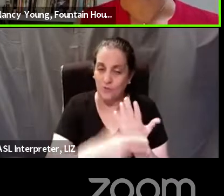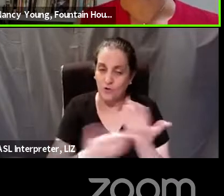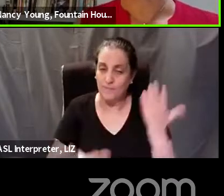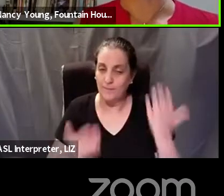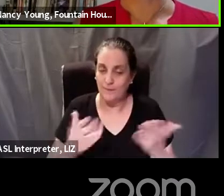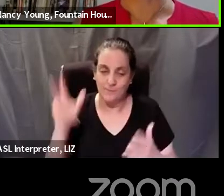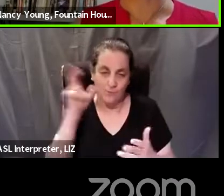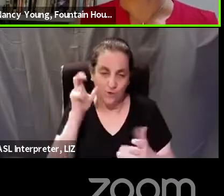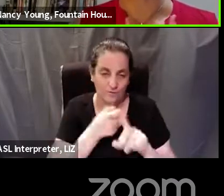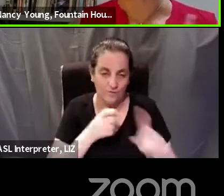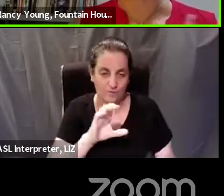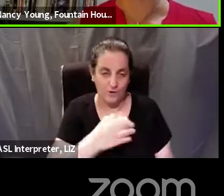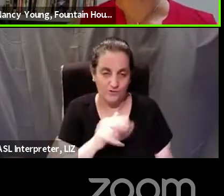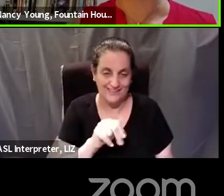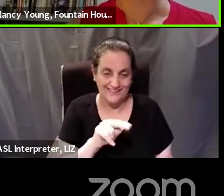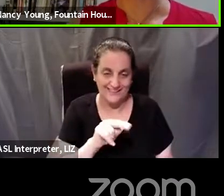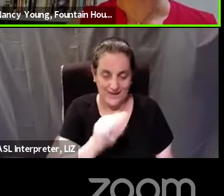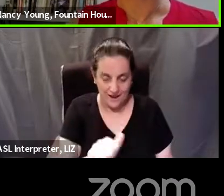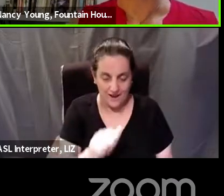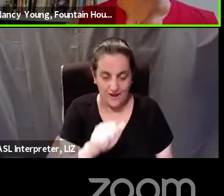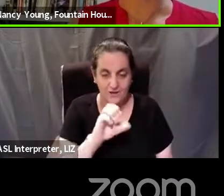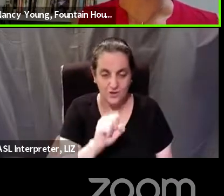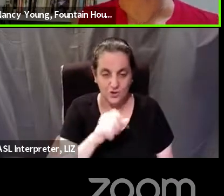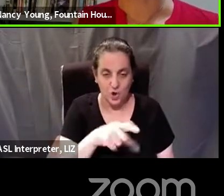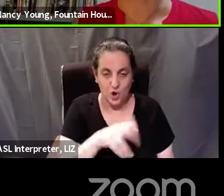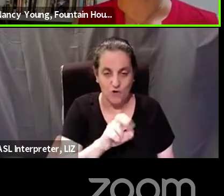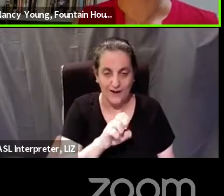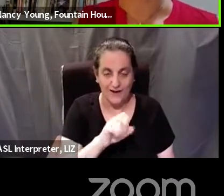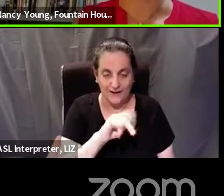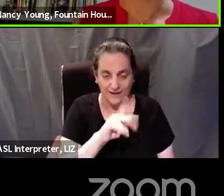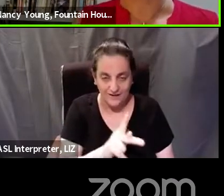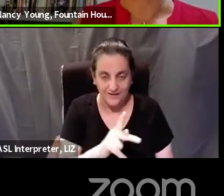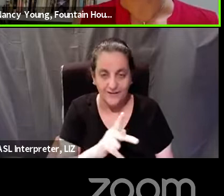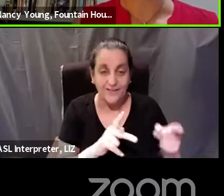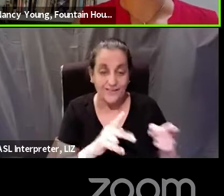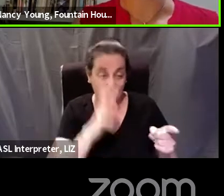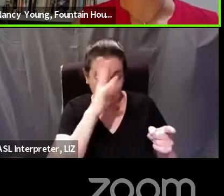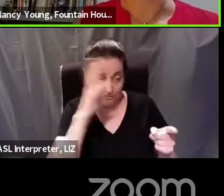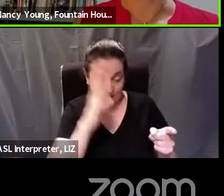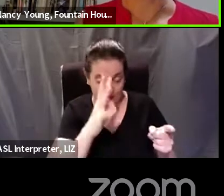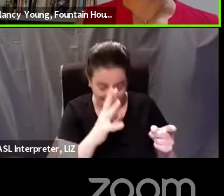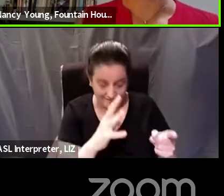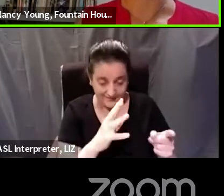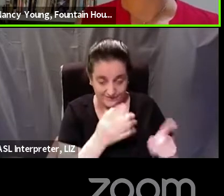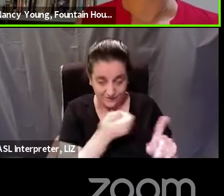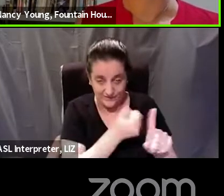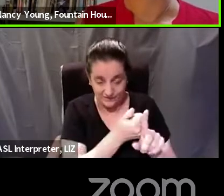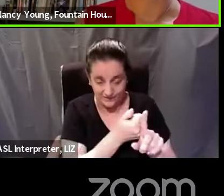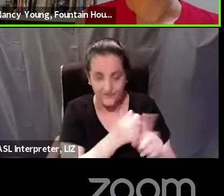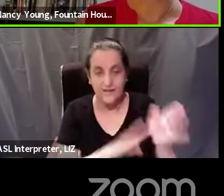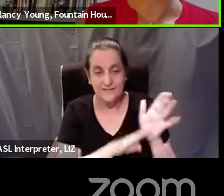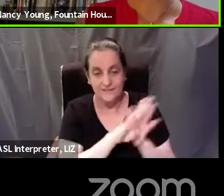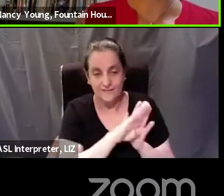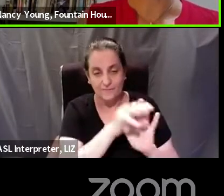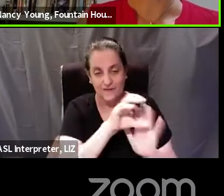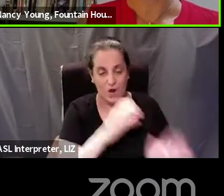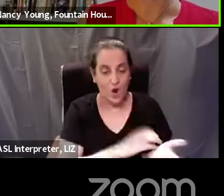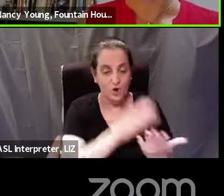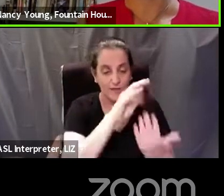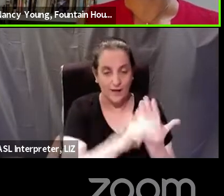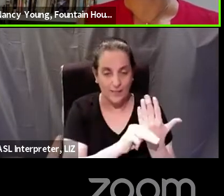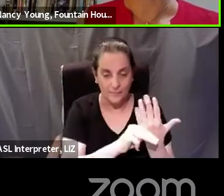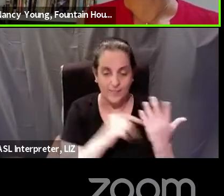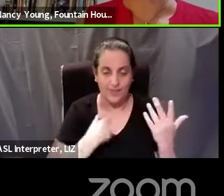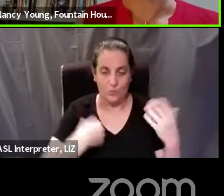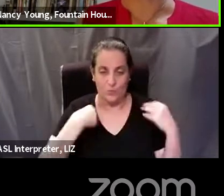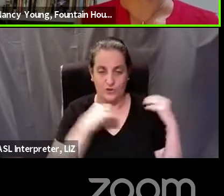from Christina Sparrow, who spoke in the last panel, that she designed. She's a member of Fountain House, and she developed a curriculum that we taught